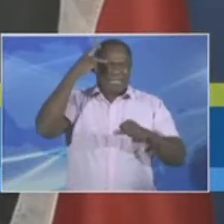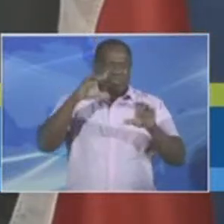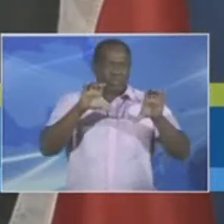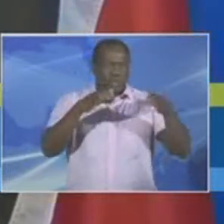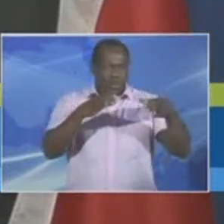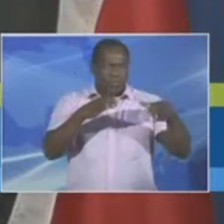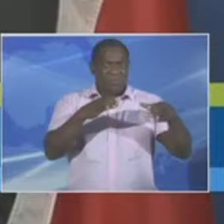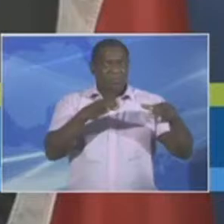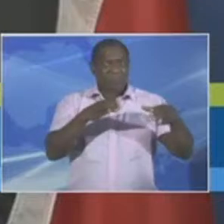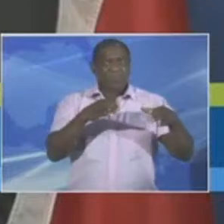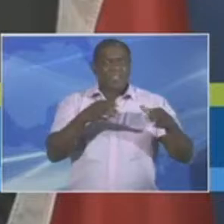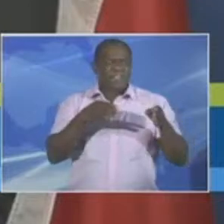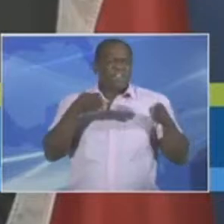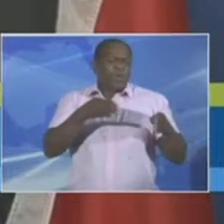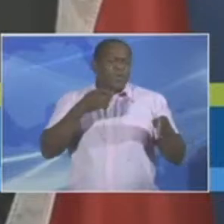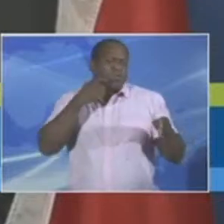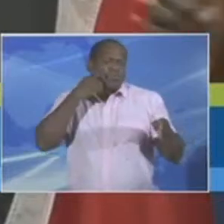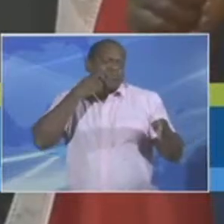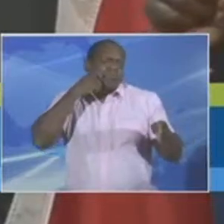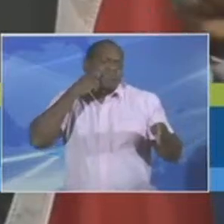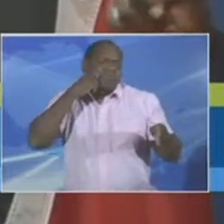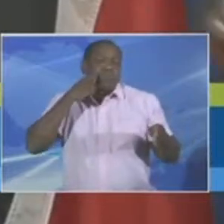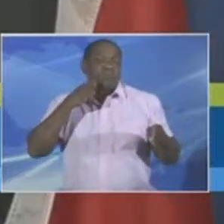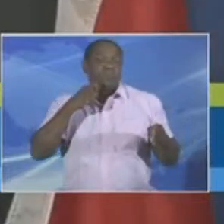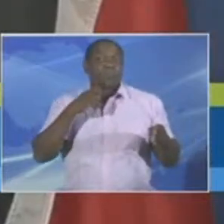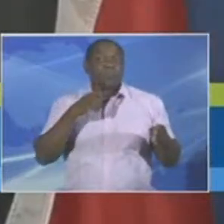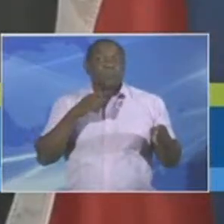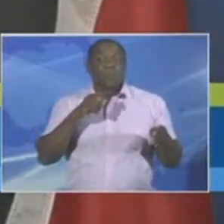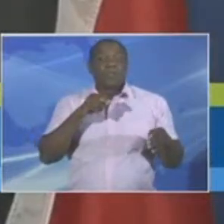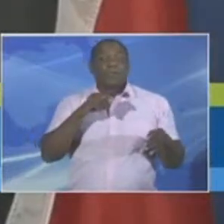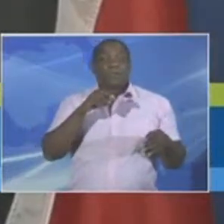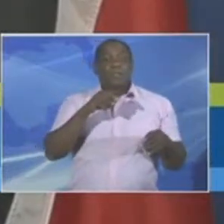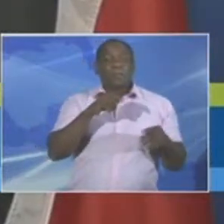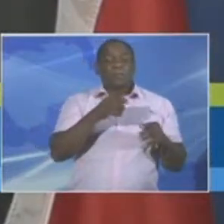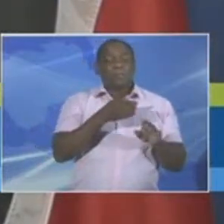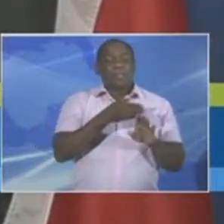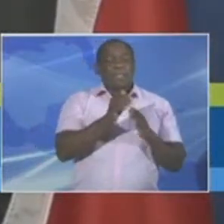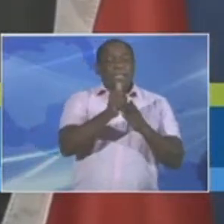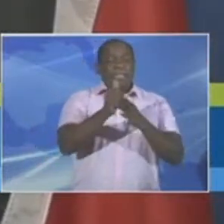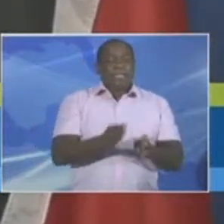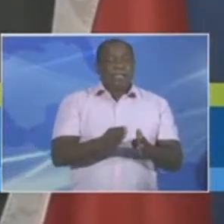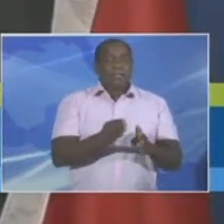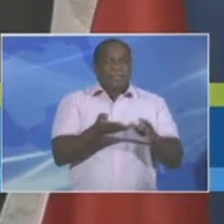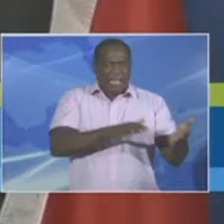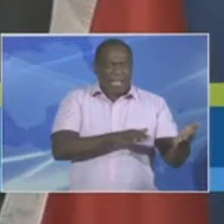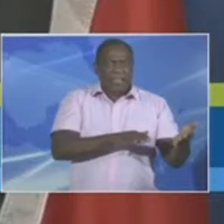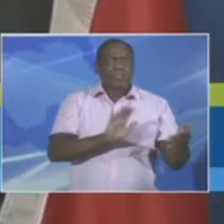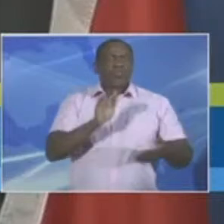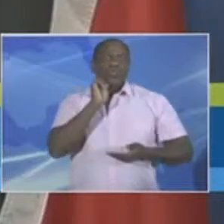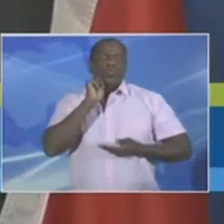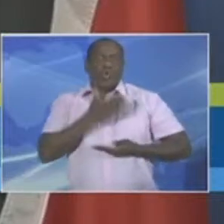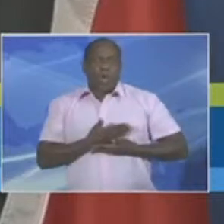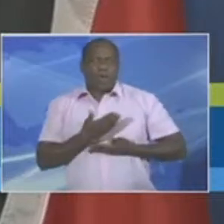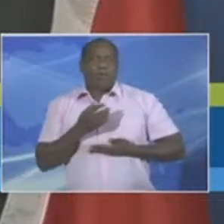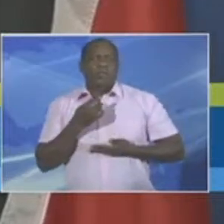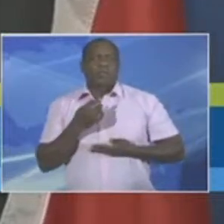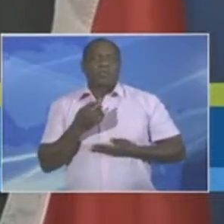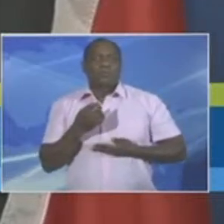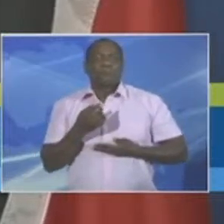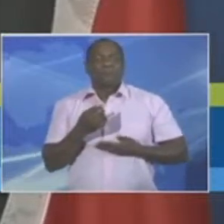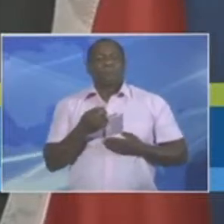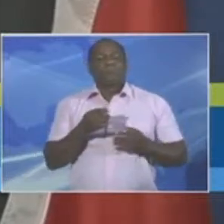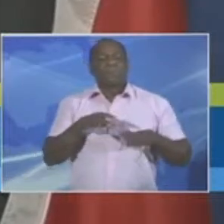died. His daughter took over that party, Marine Le Pen. There was a presidential election in